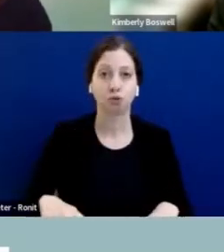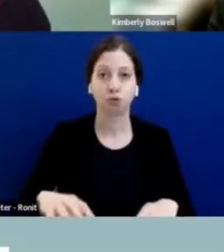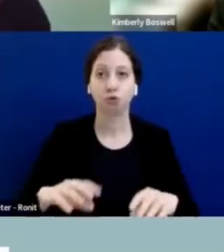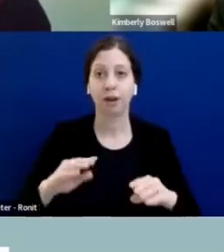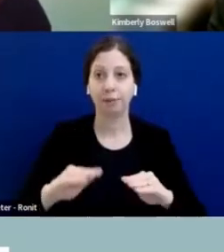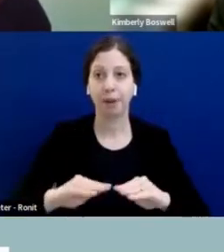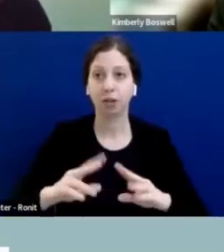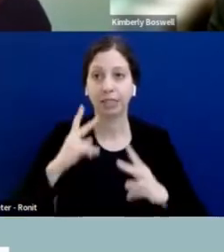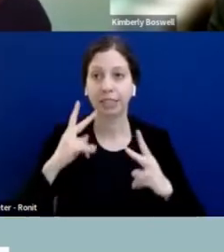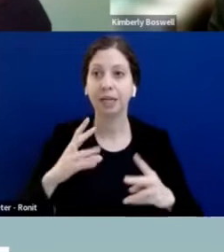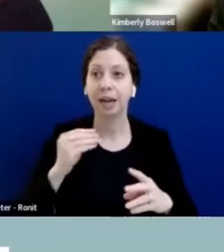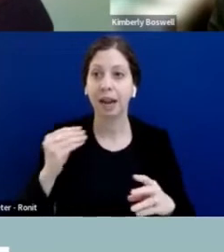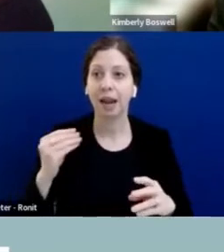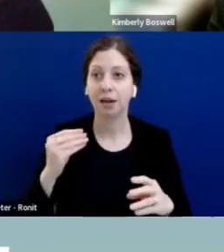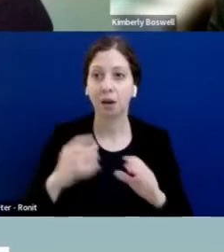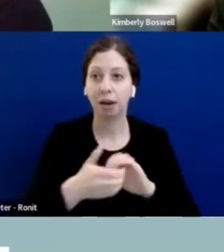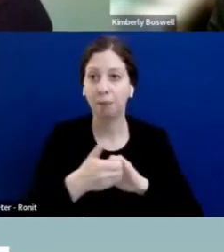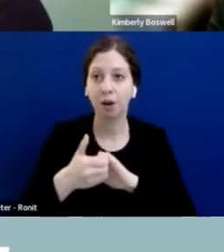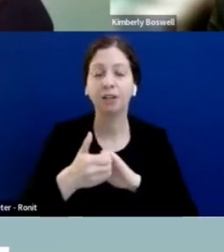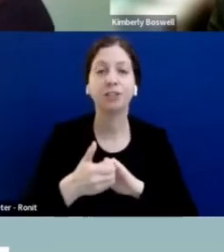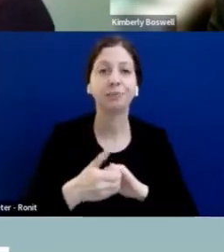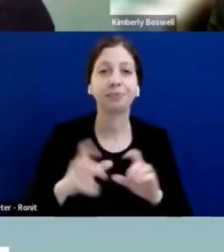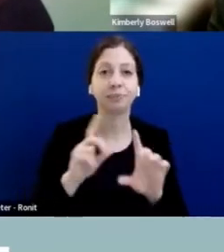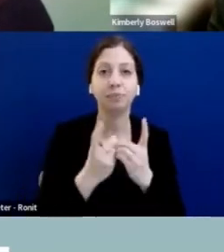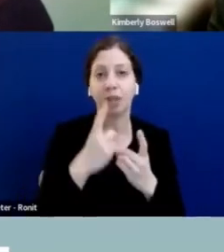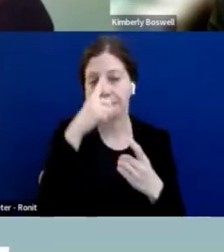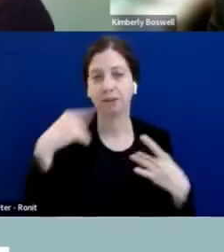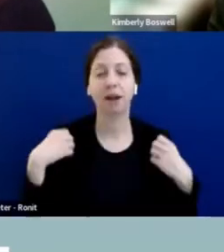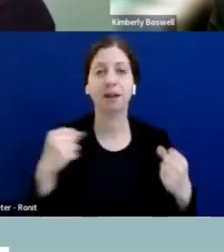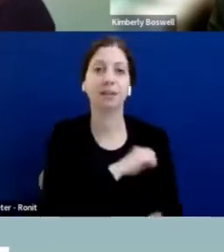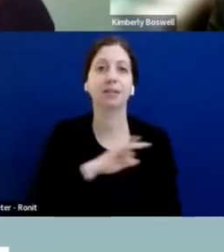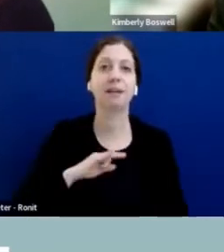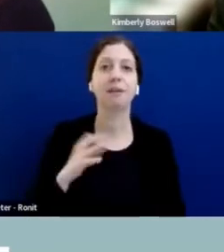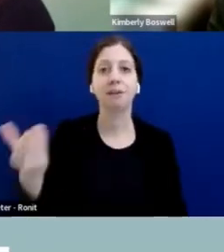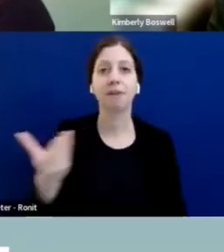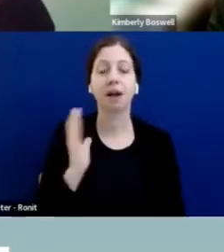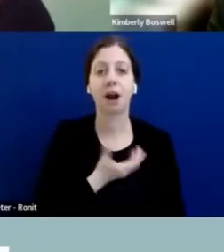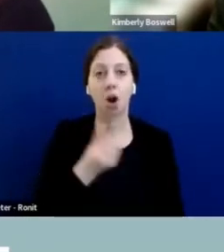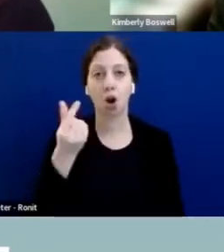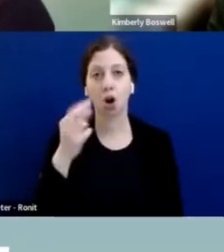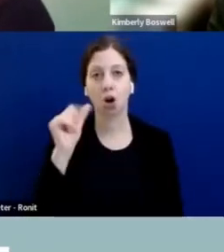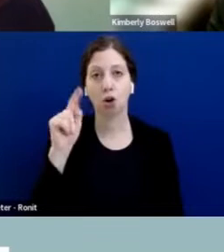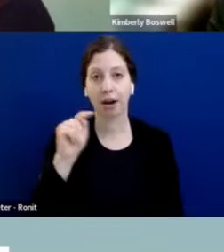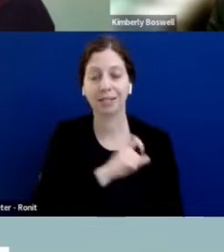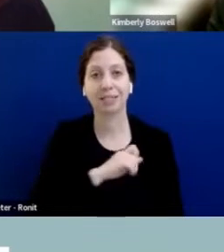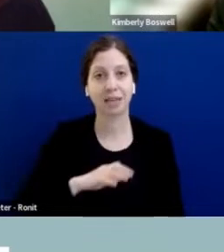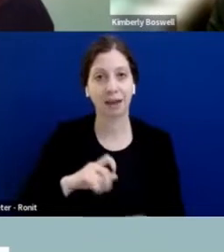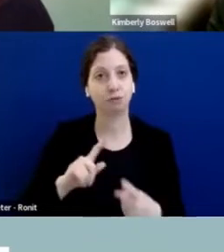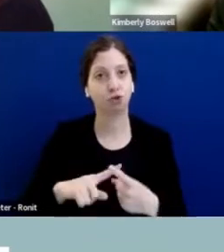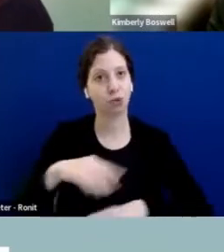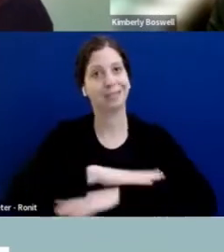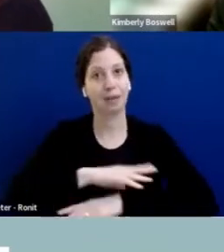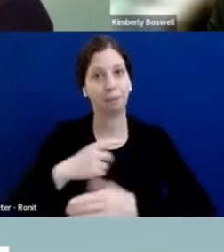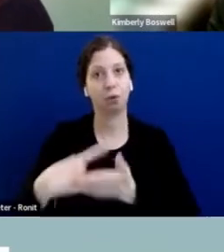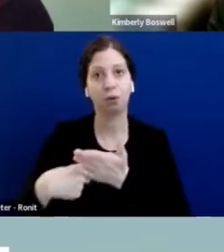and for collaboration. Department of Mental Health staff invited our grant staff to the table, specifically in the